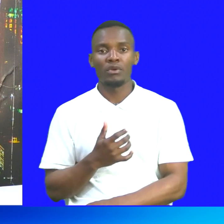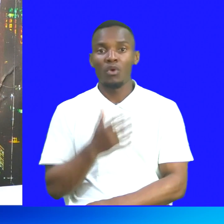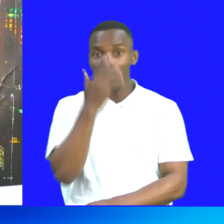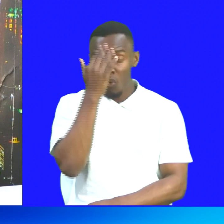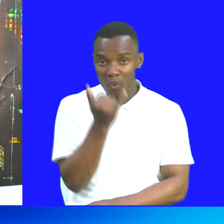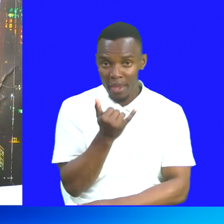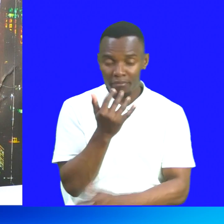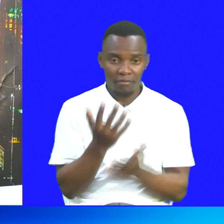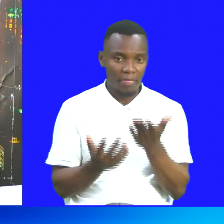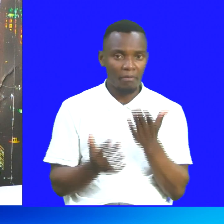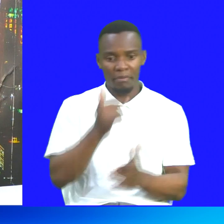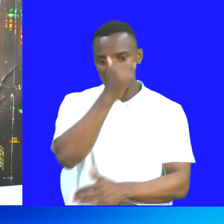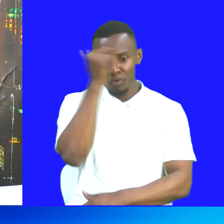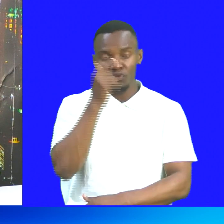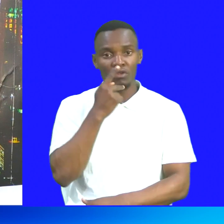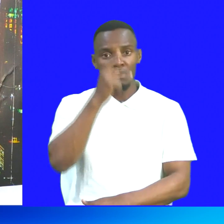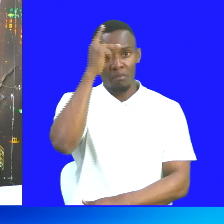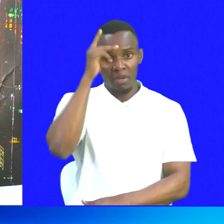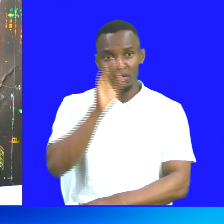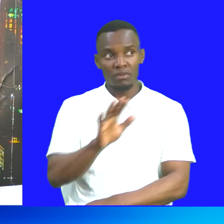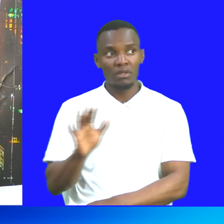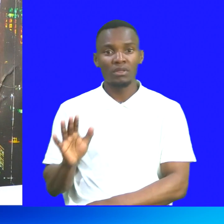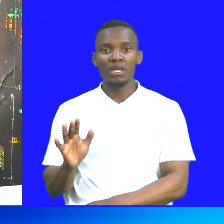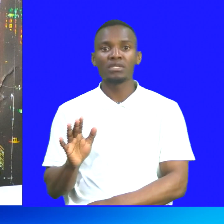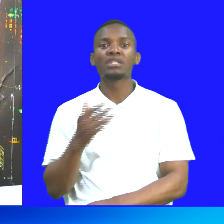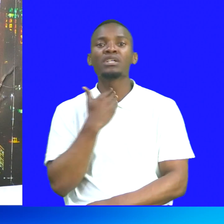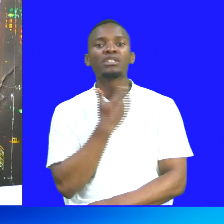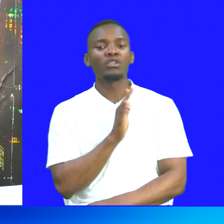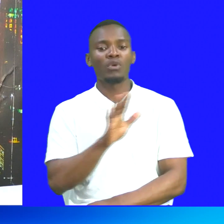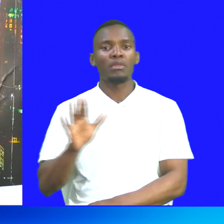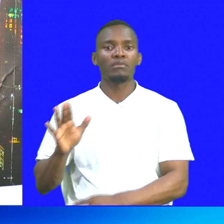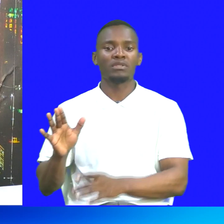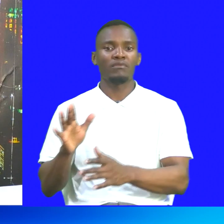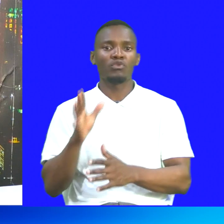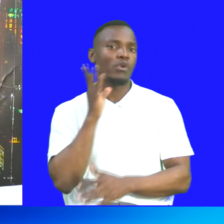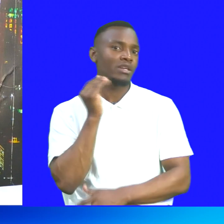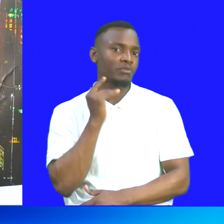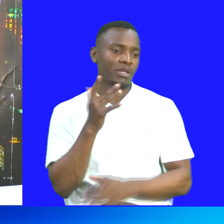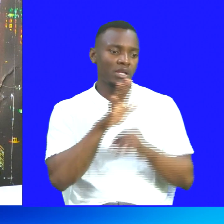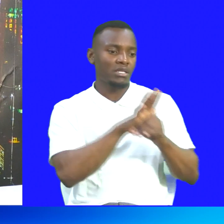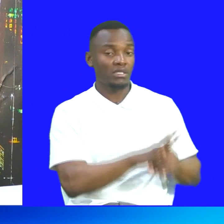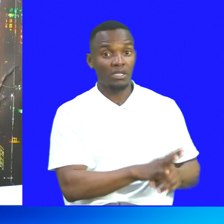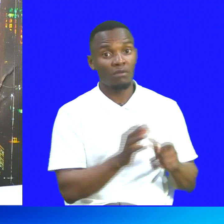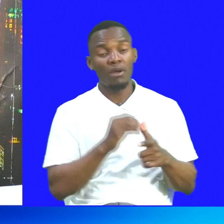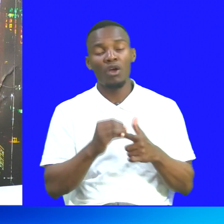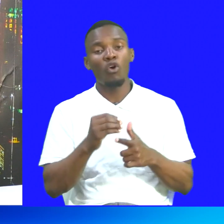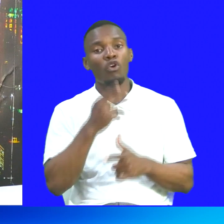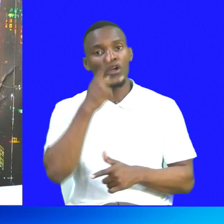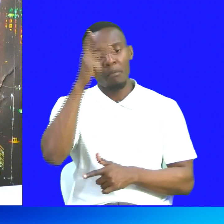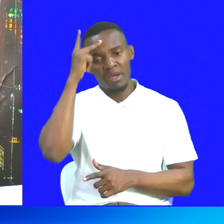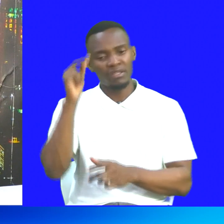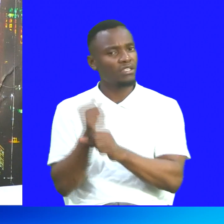simply because their parents did not want them to go through the stigma, or they could not